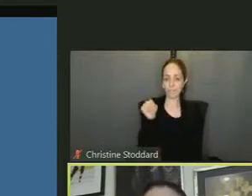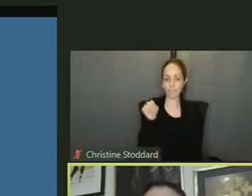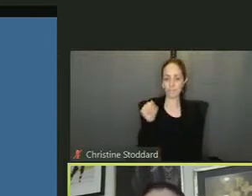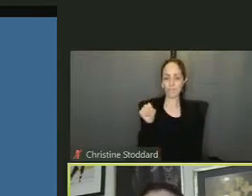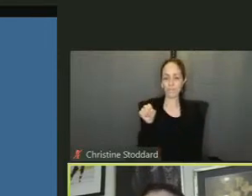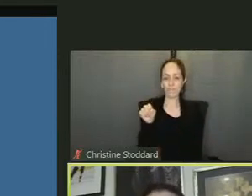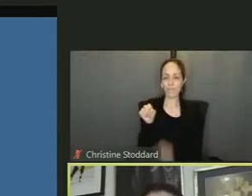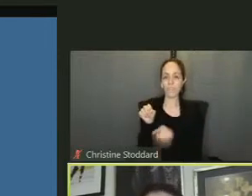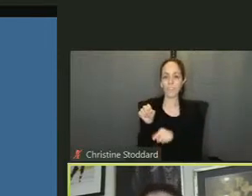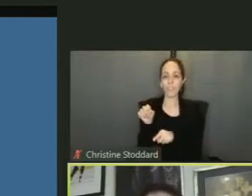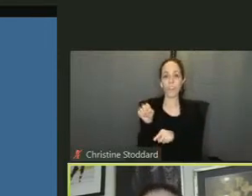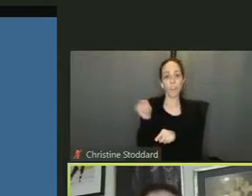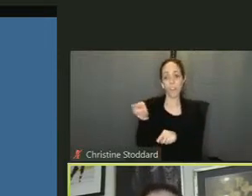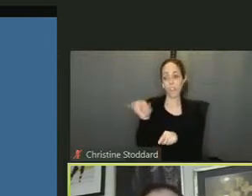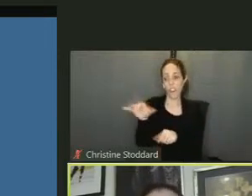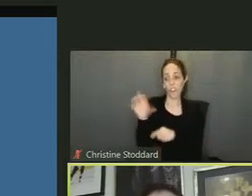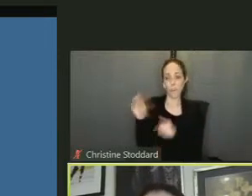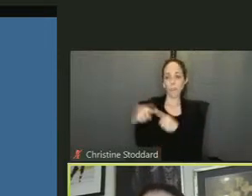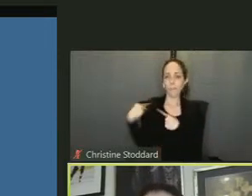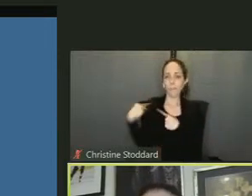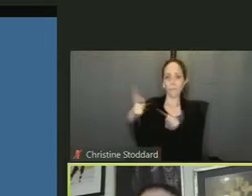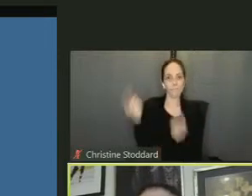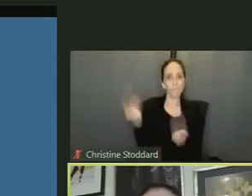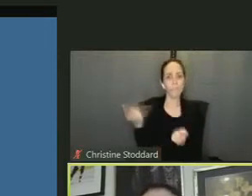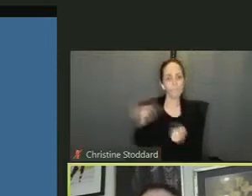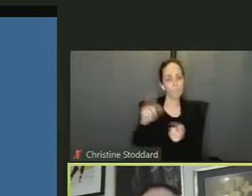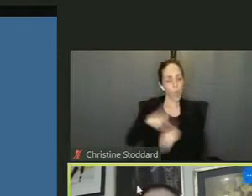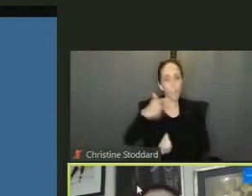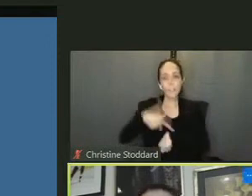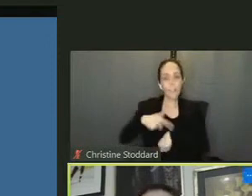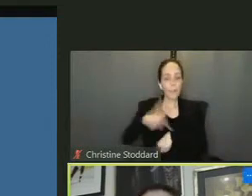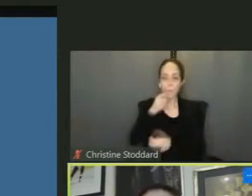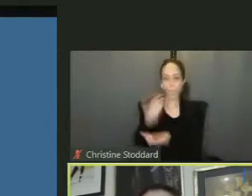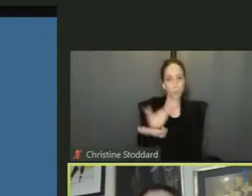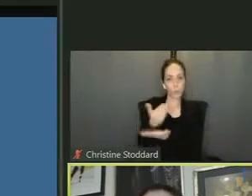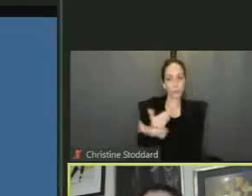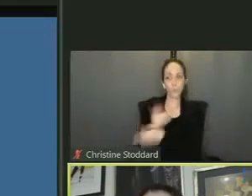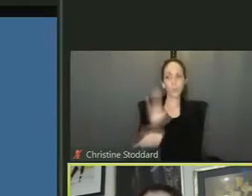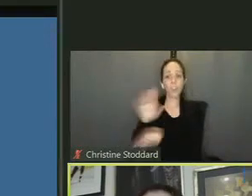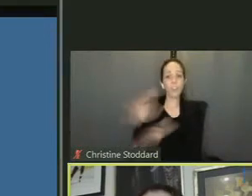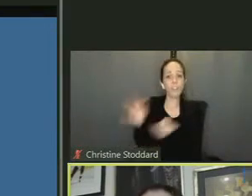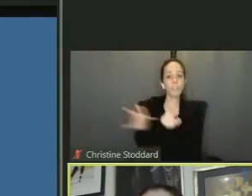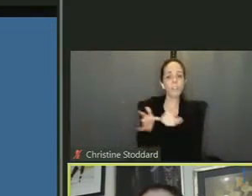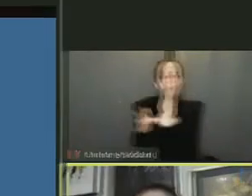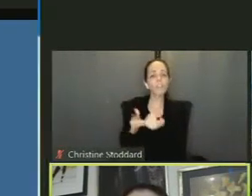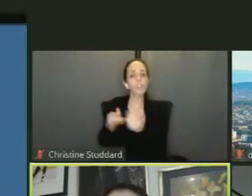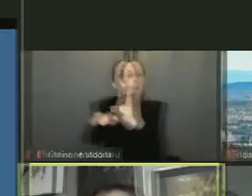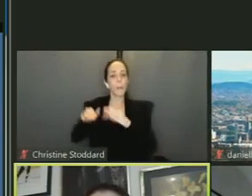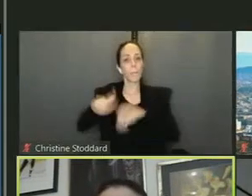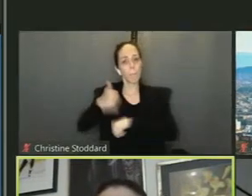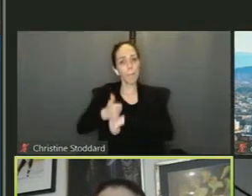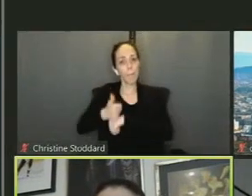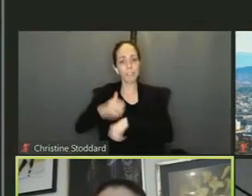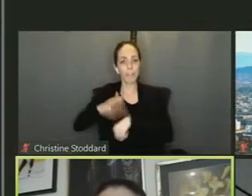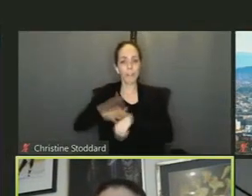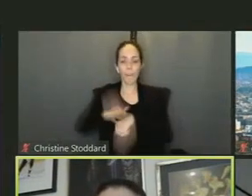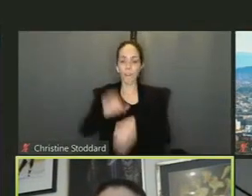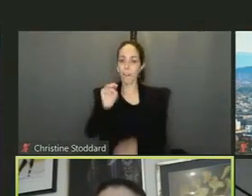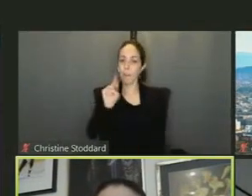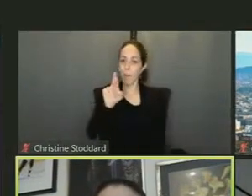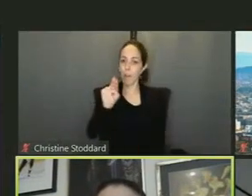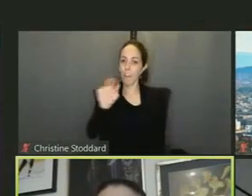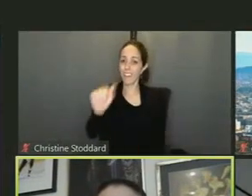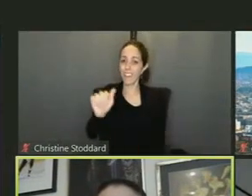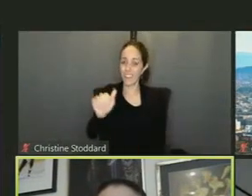of. And so they've been around for a while, and their whole technology is based on mRNA